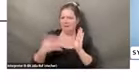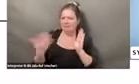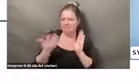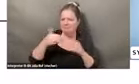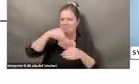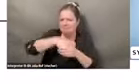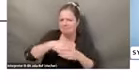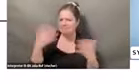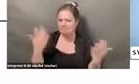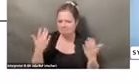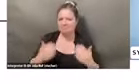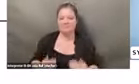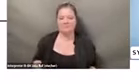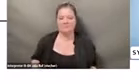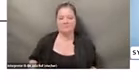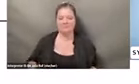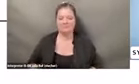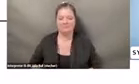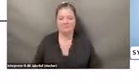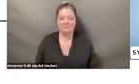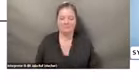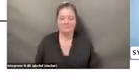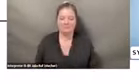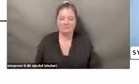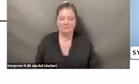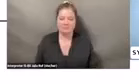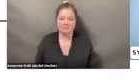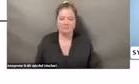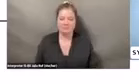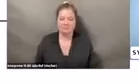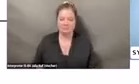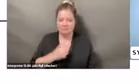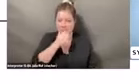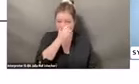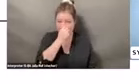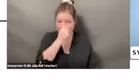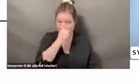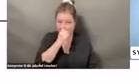these guidelines? In the guidelines, you will find